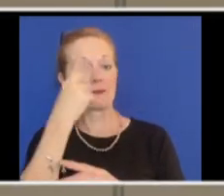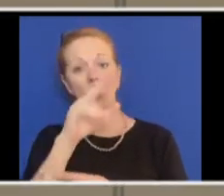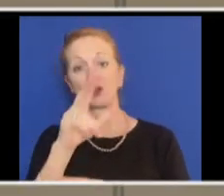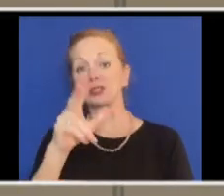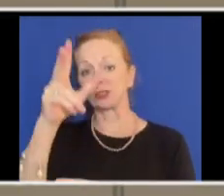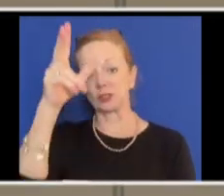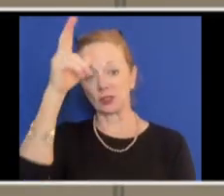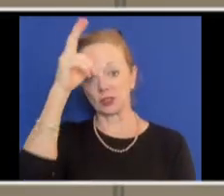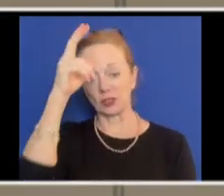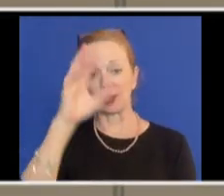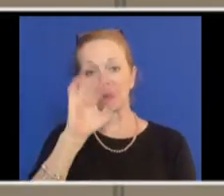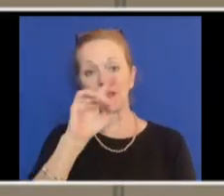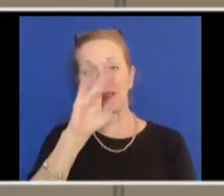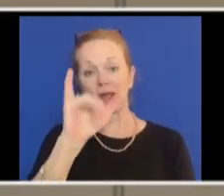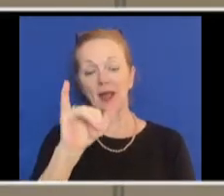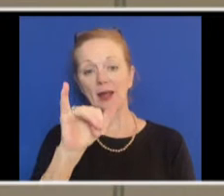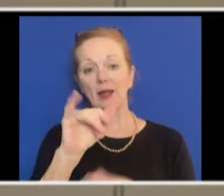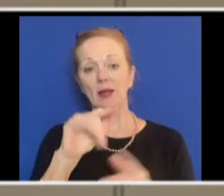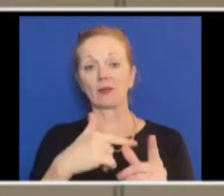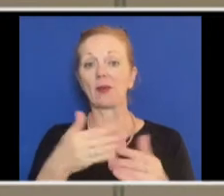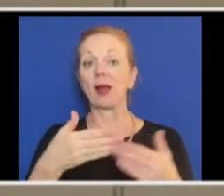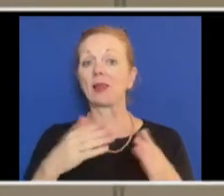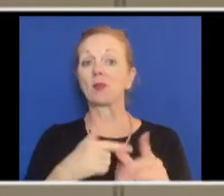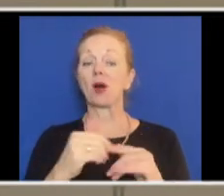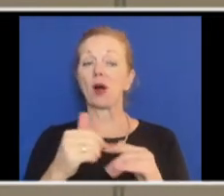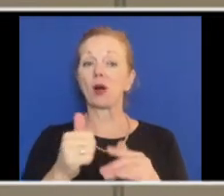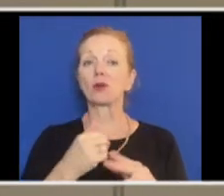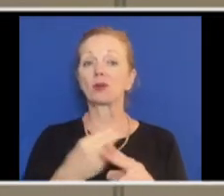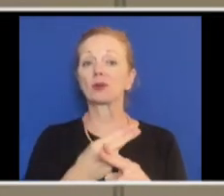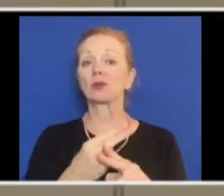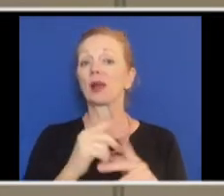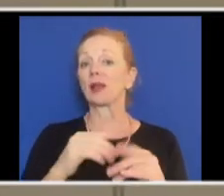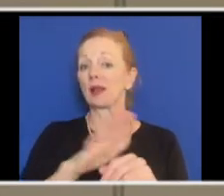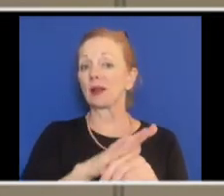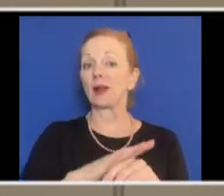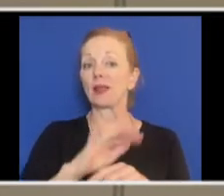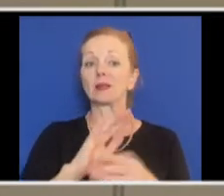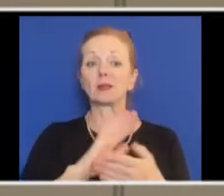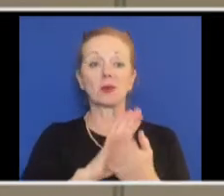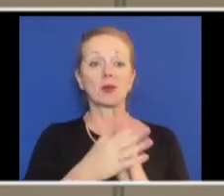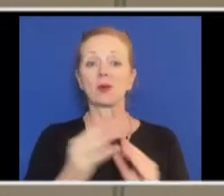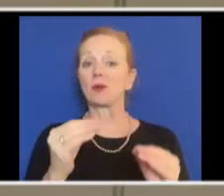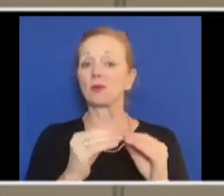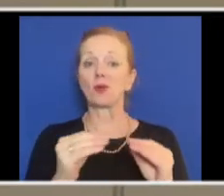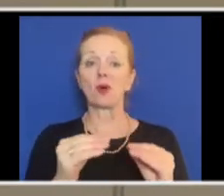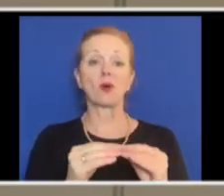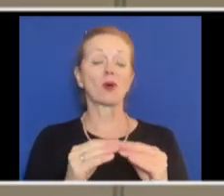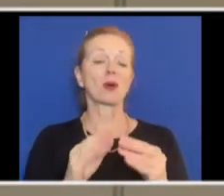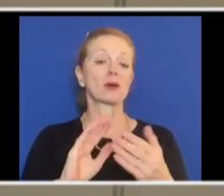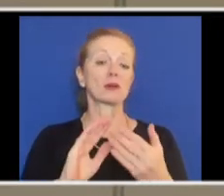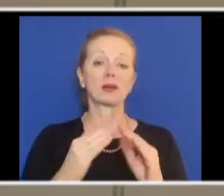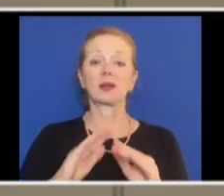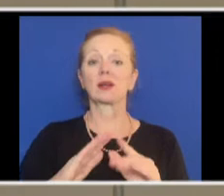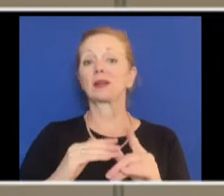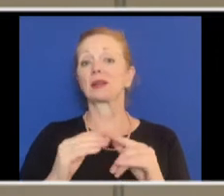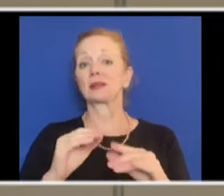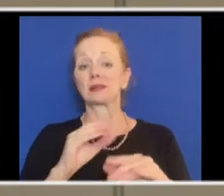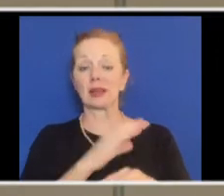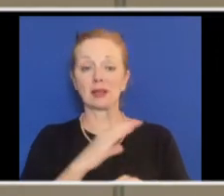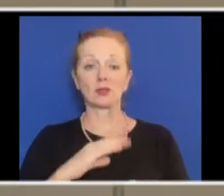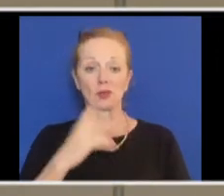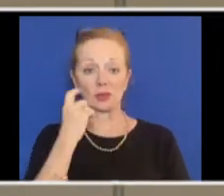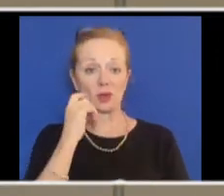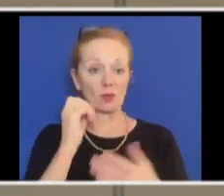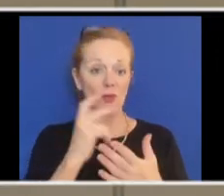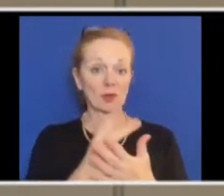rezoning and allowing for a more Auto intense use of this site in an area that is becoming more urban an area where Council has recently